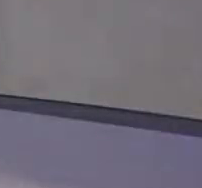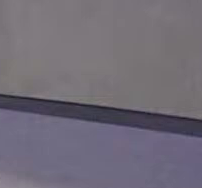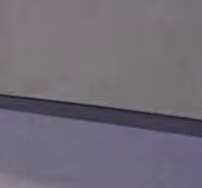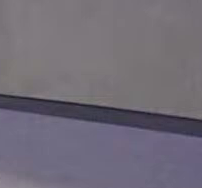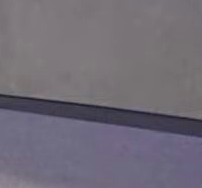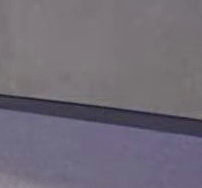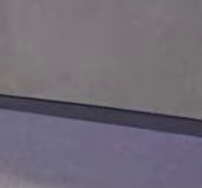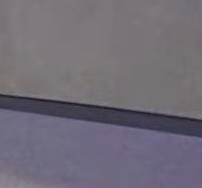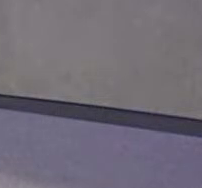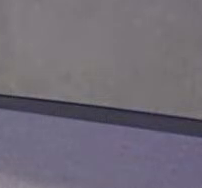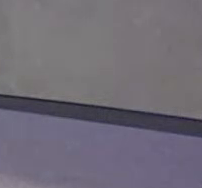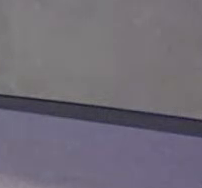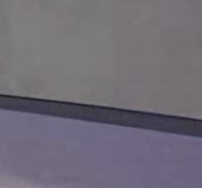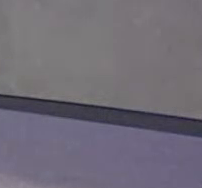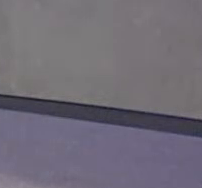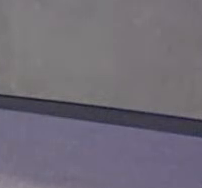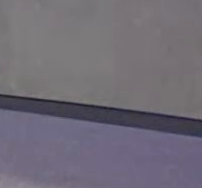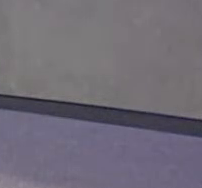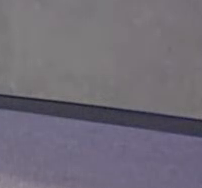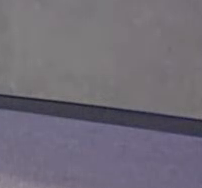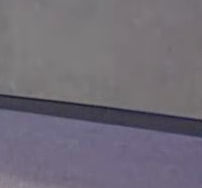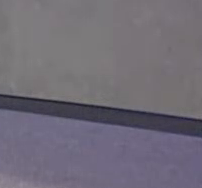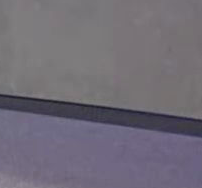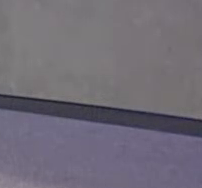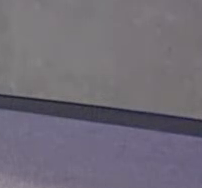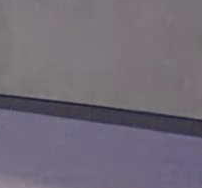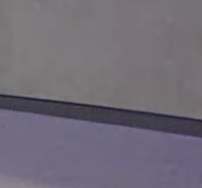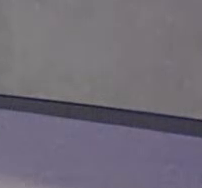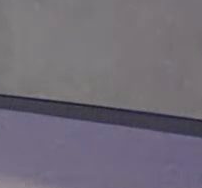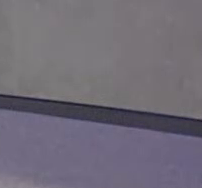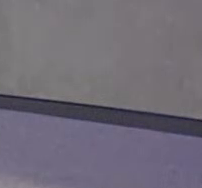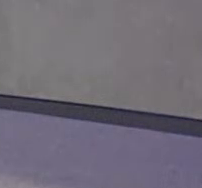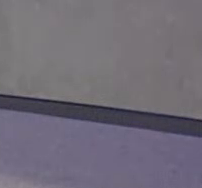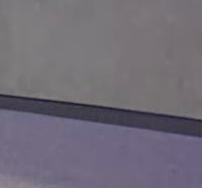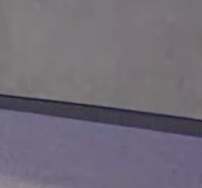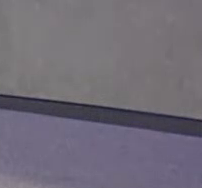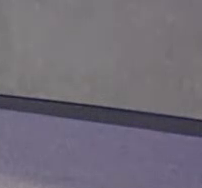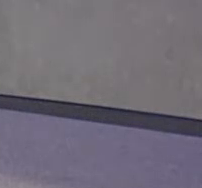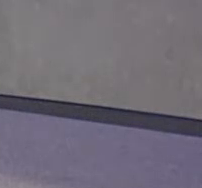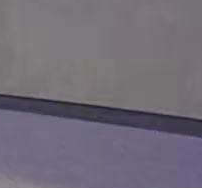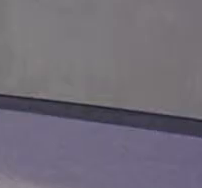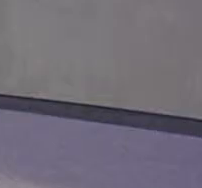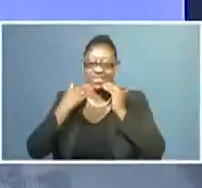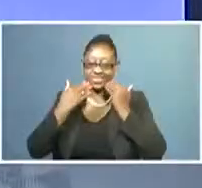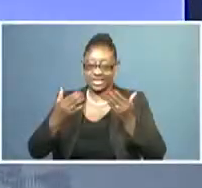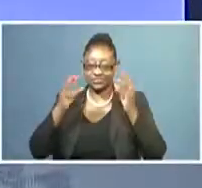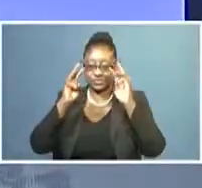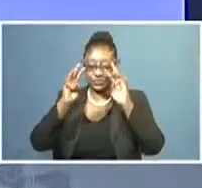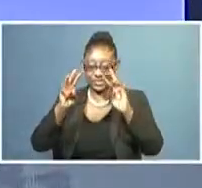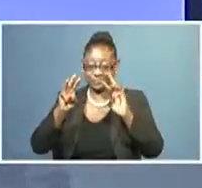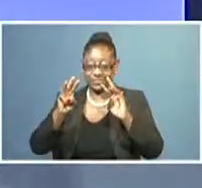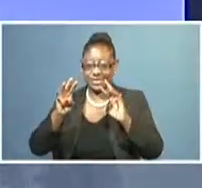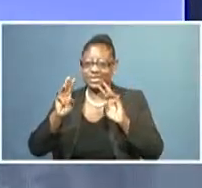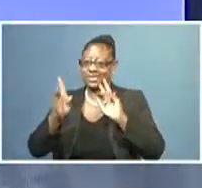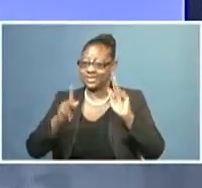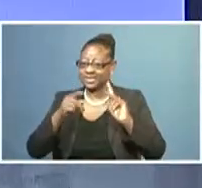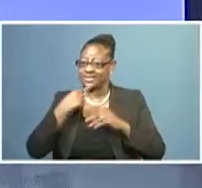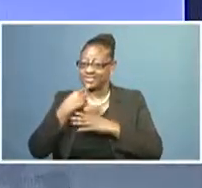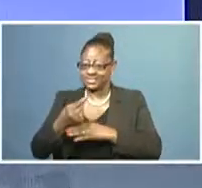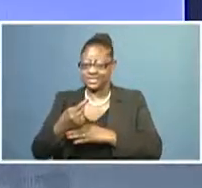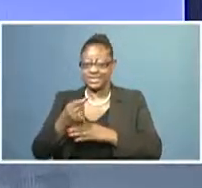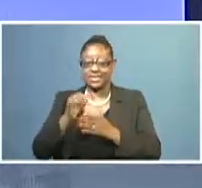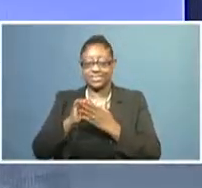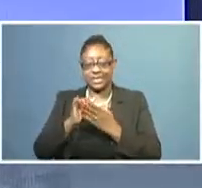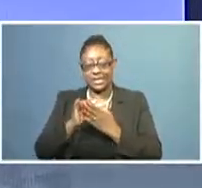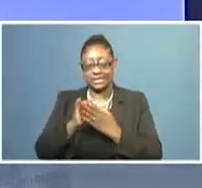Good evening, everyone. I'm Akush Lopindo. Welcome to the Bahamas Tonight, the National Report. Thanks for tuning in. Experts say it's a